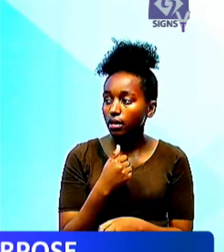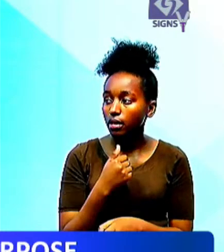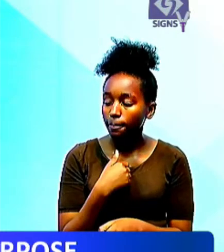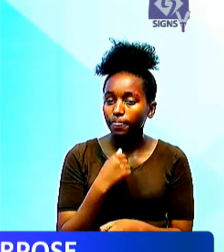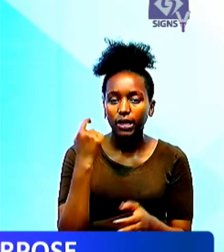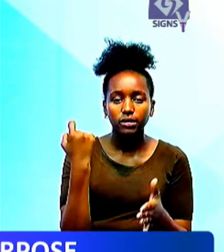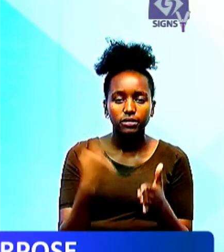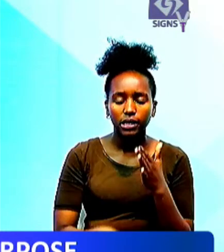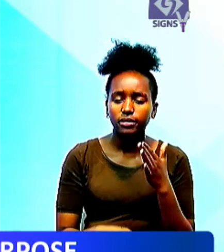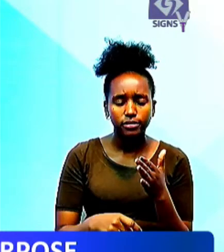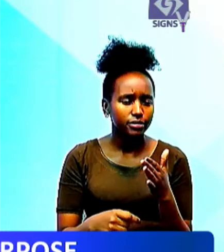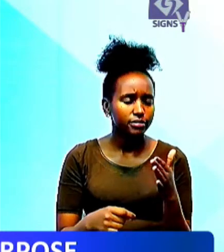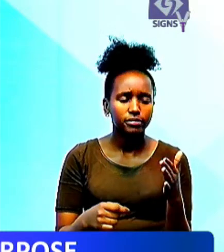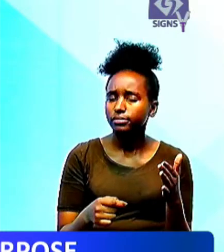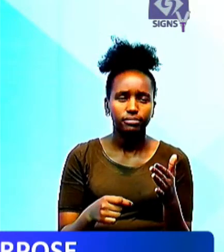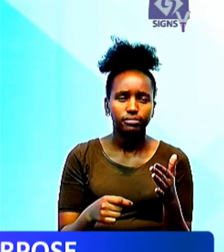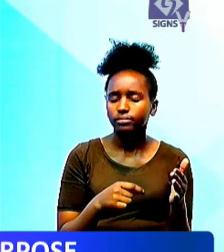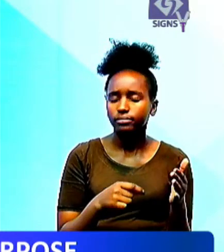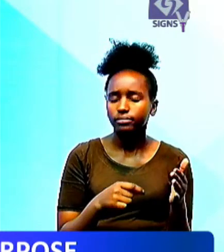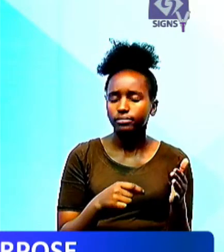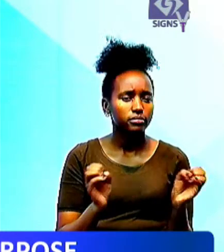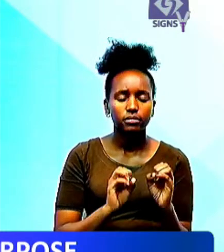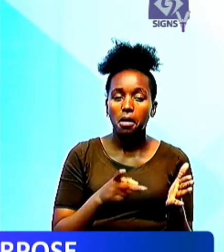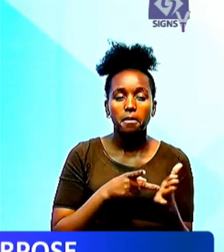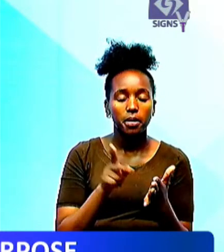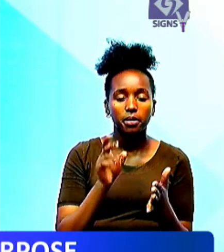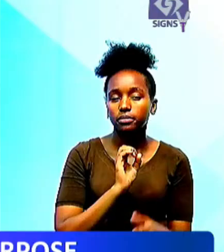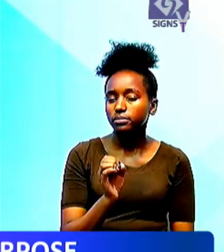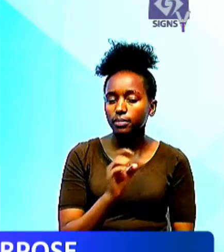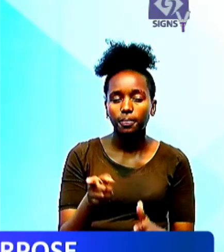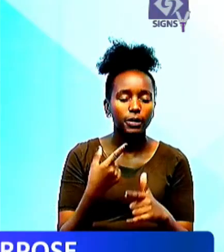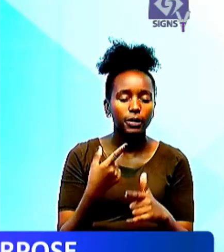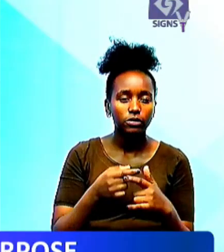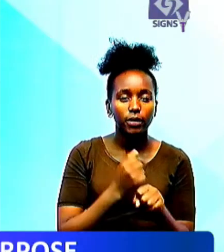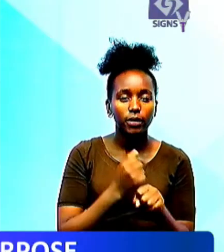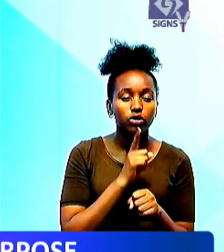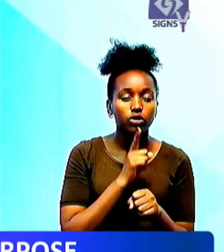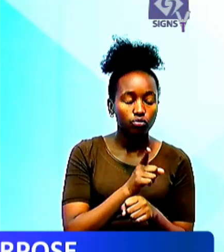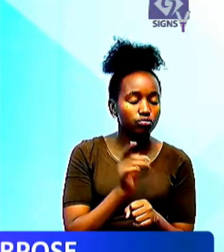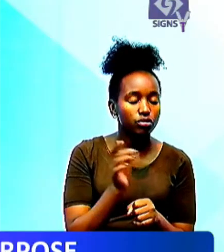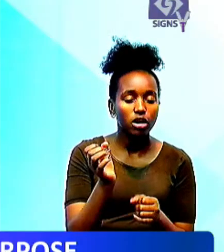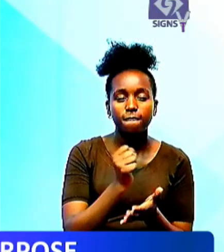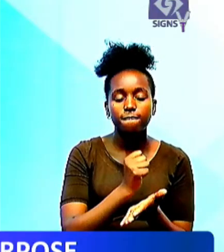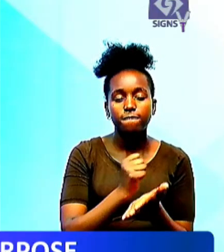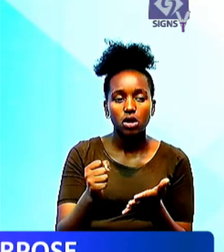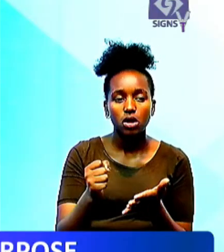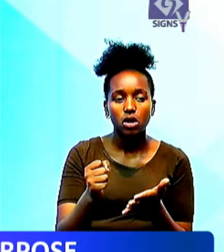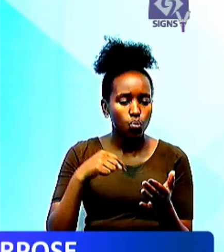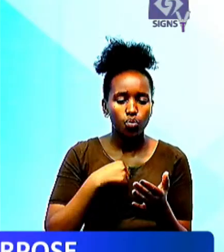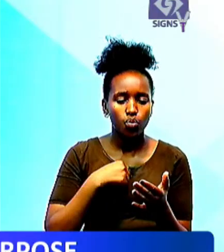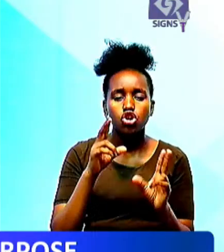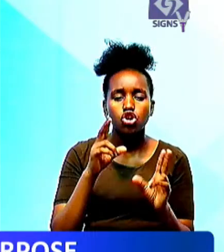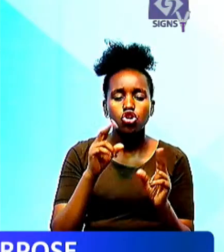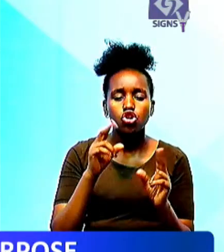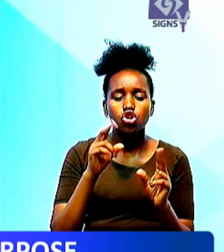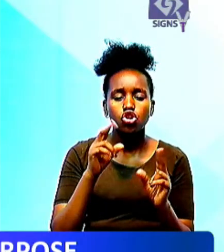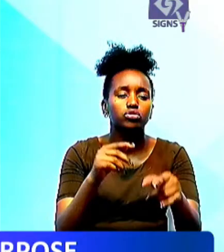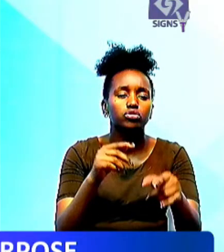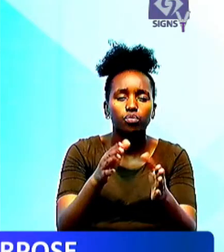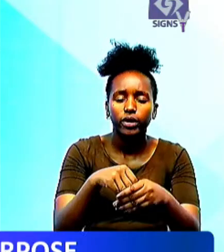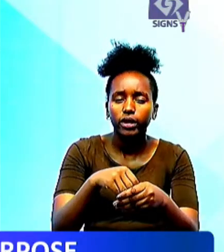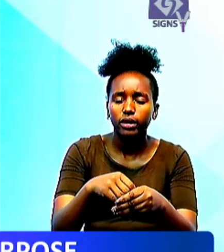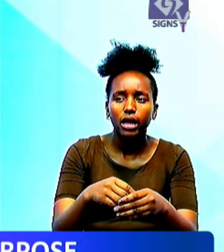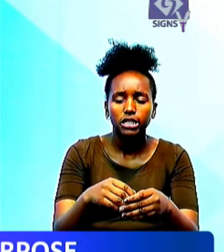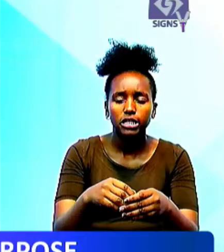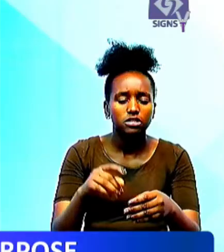exemption, we have investment. When we are doing the tax, we have exemption for that. If someone has a disability and has